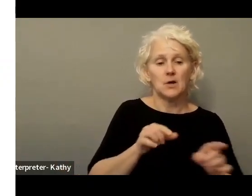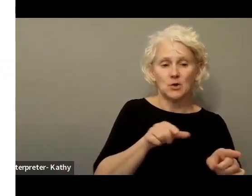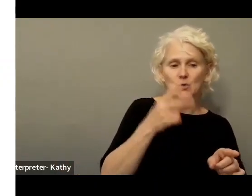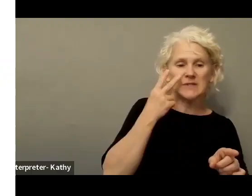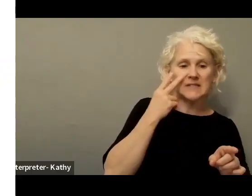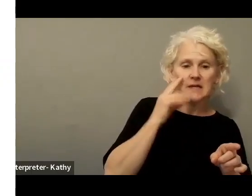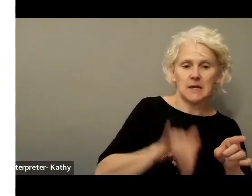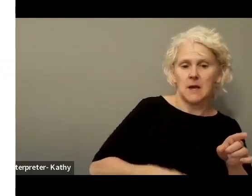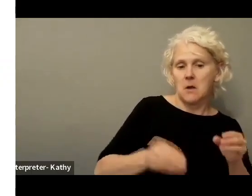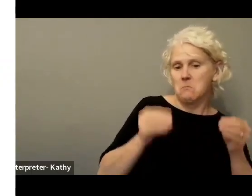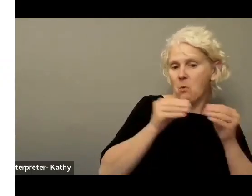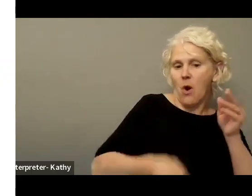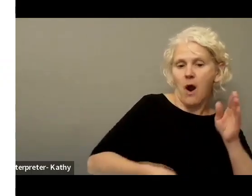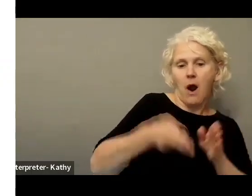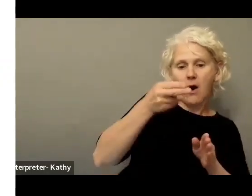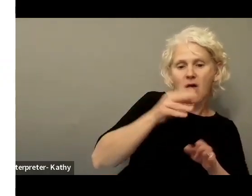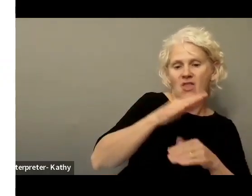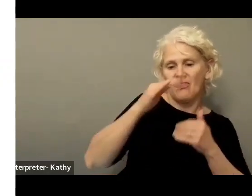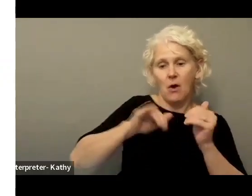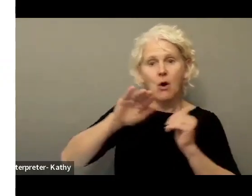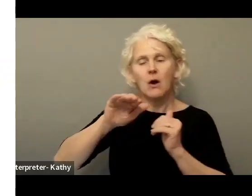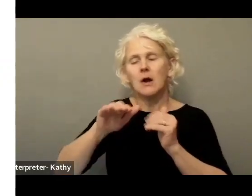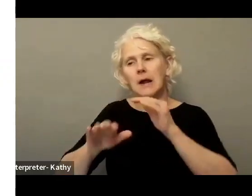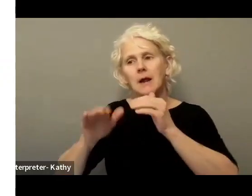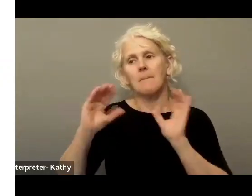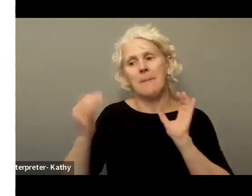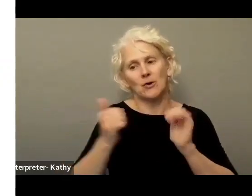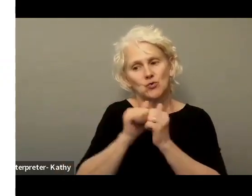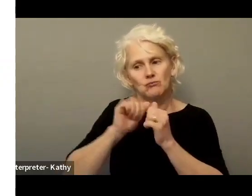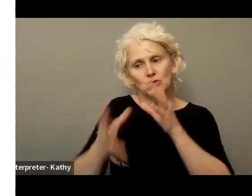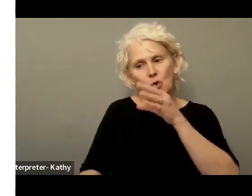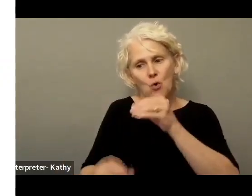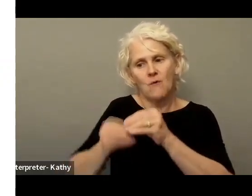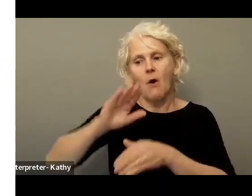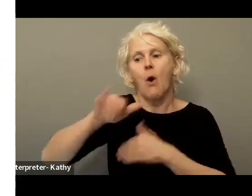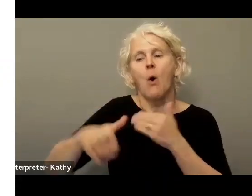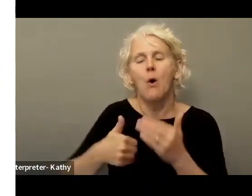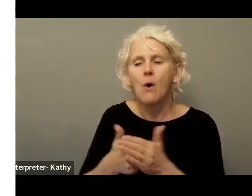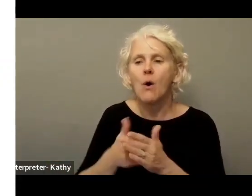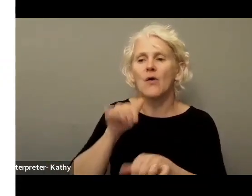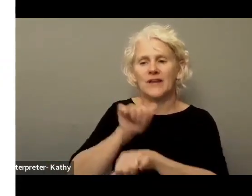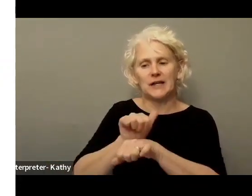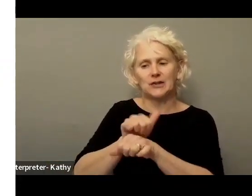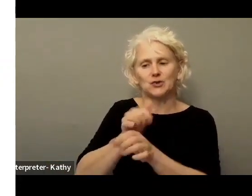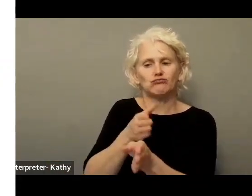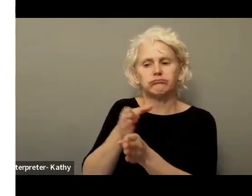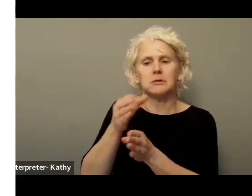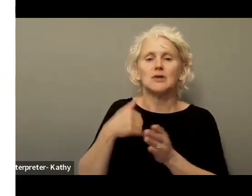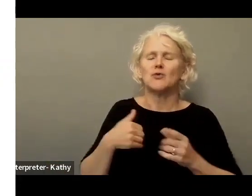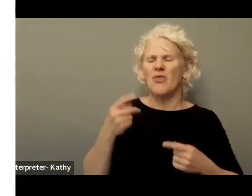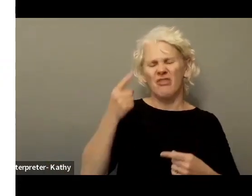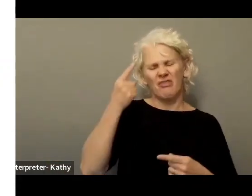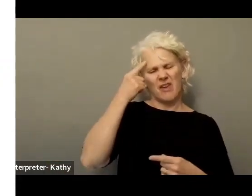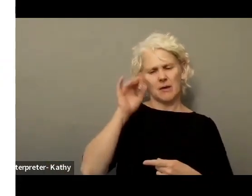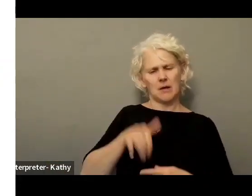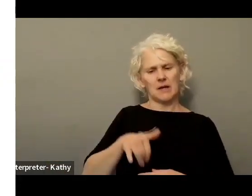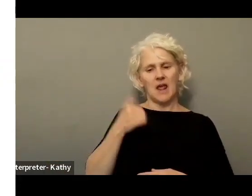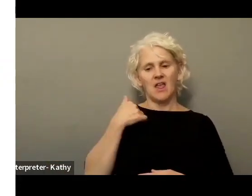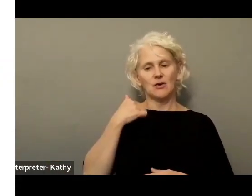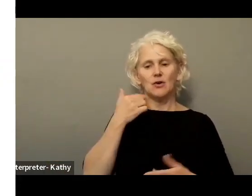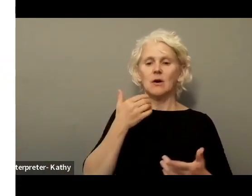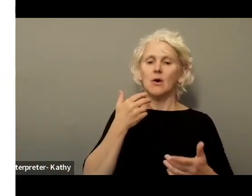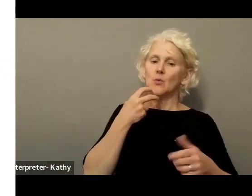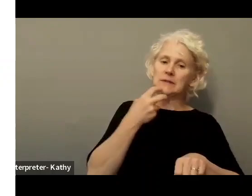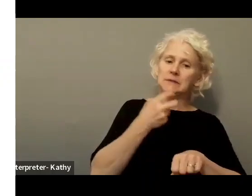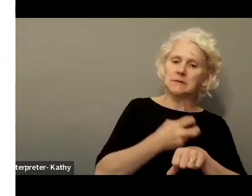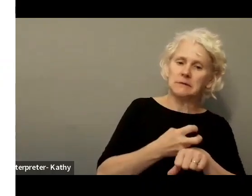higher than all industries, as you can see from the graph there. So yeah, so if you're going to think about a tight labor market